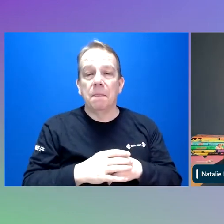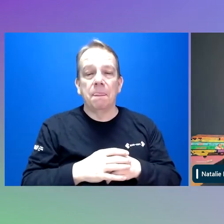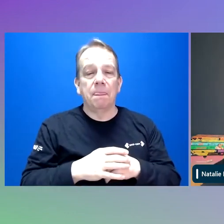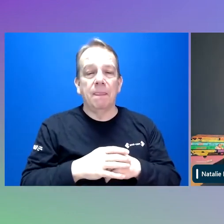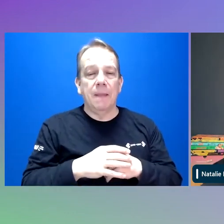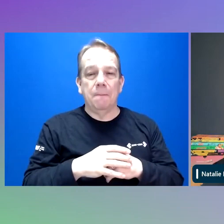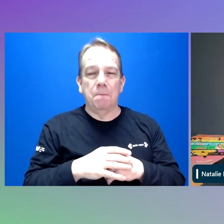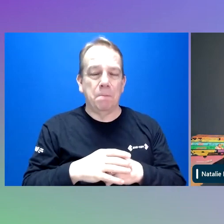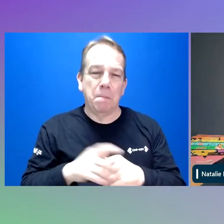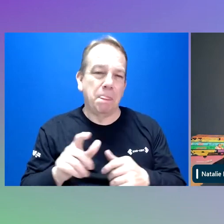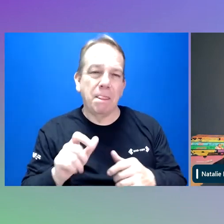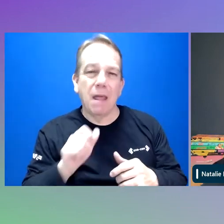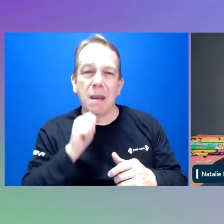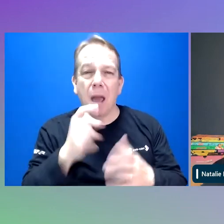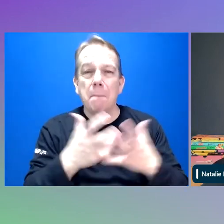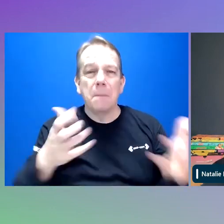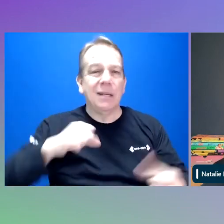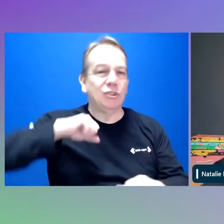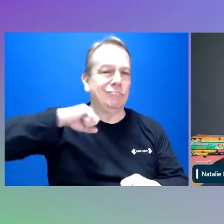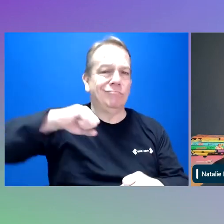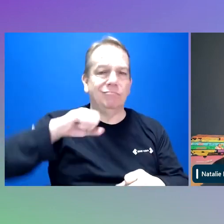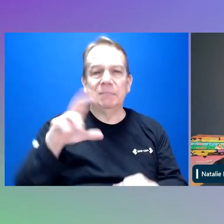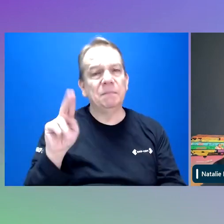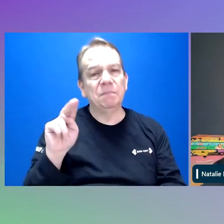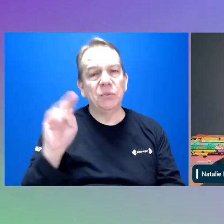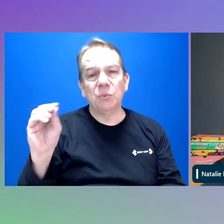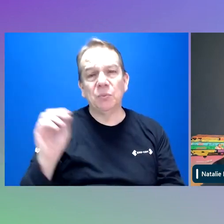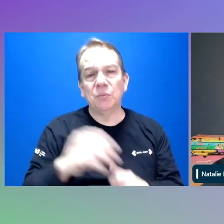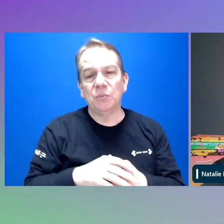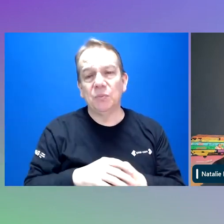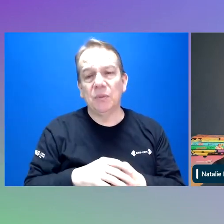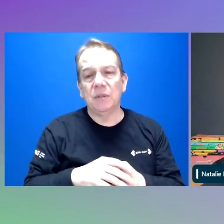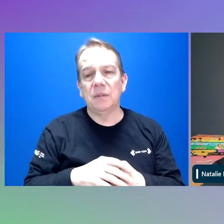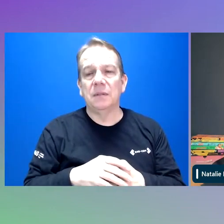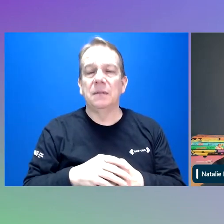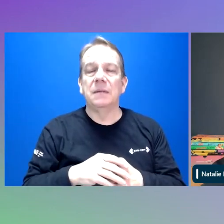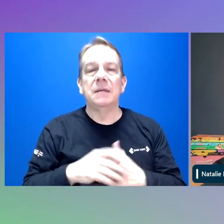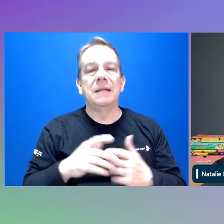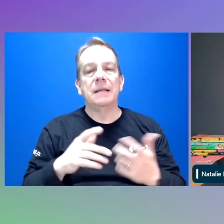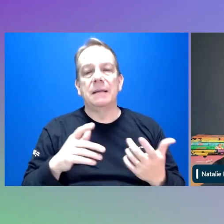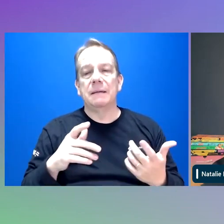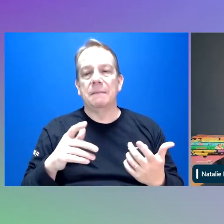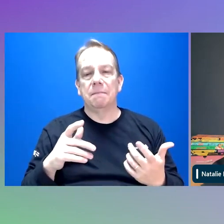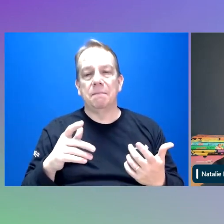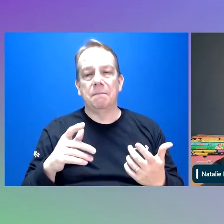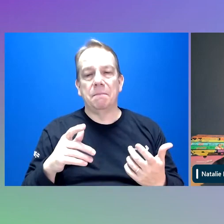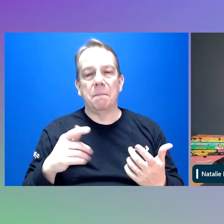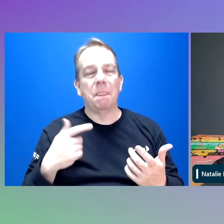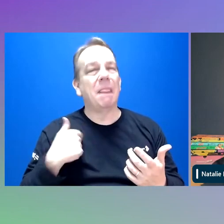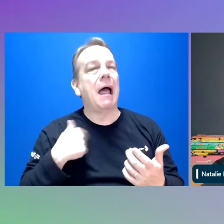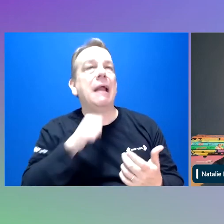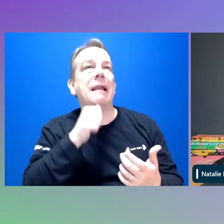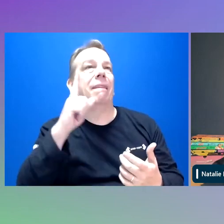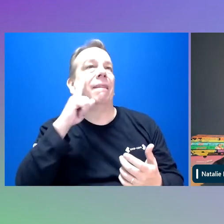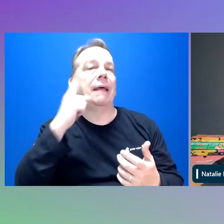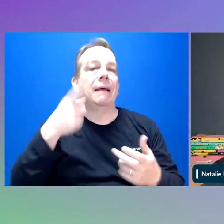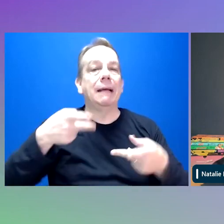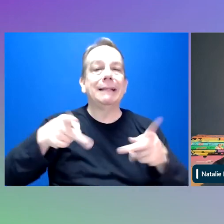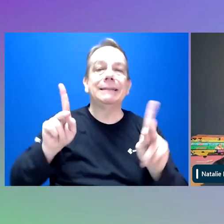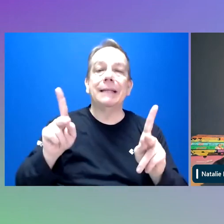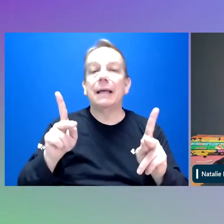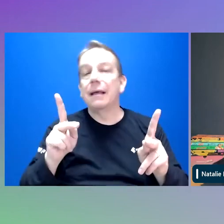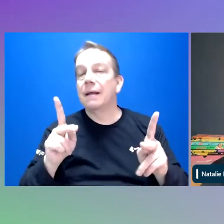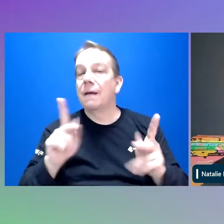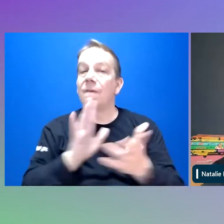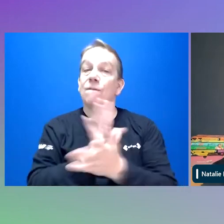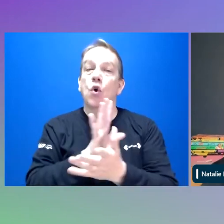we didn't have much pushback because it was more about, I don't think the consent forms were particularly technical in the first